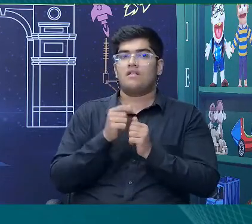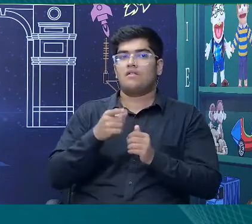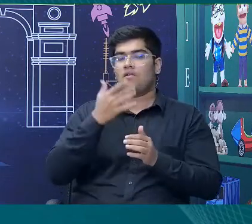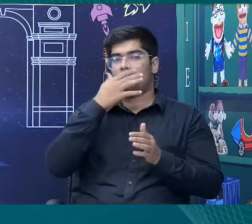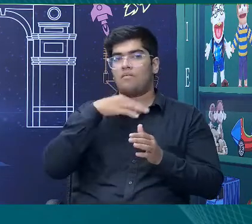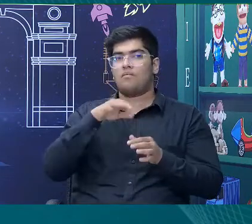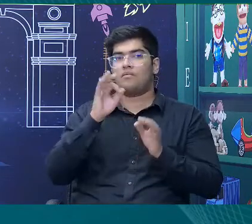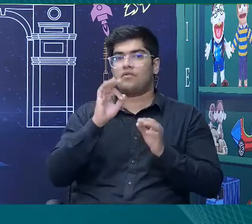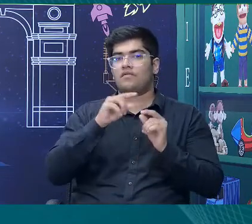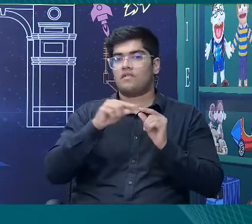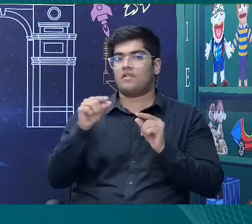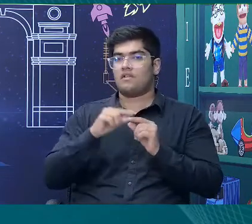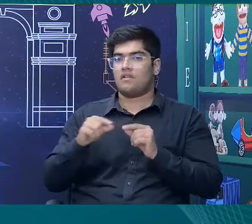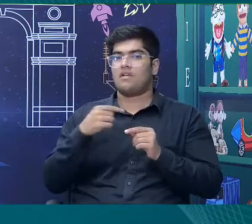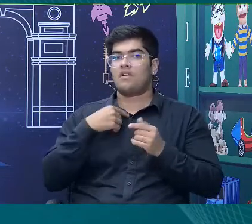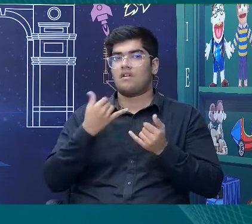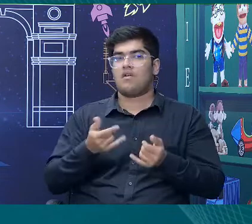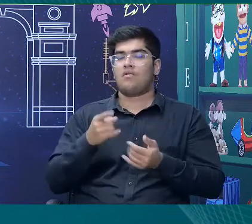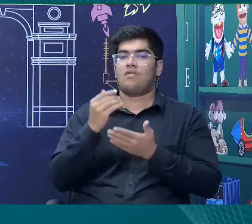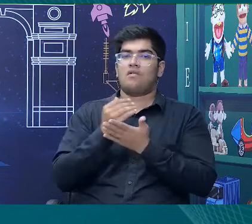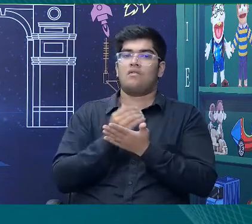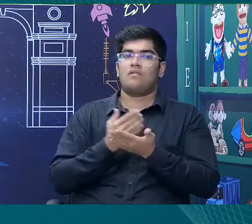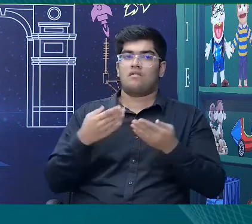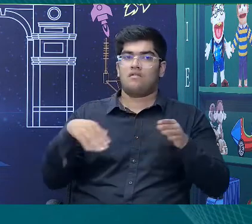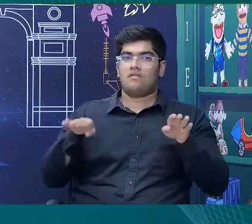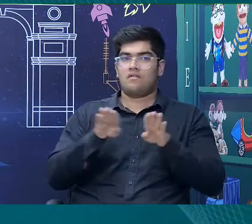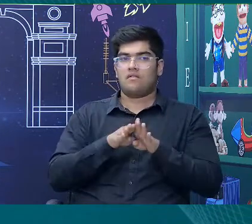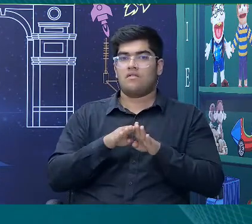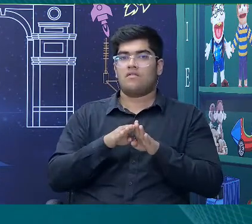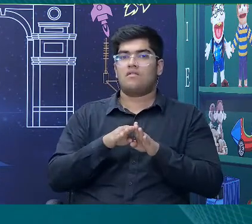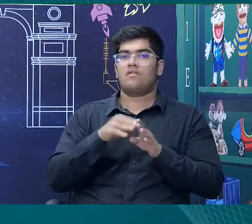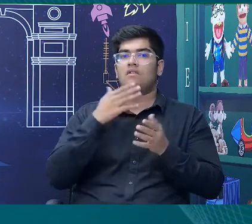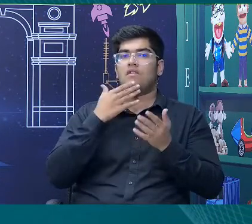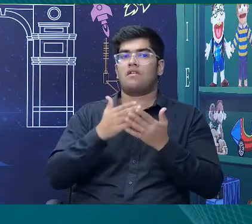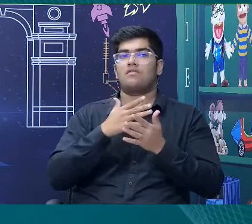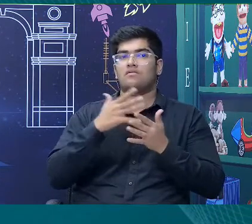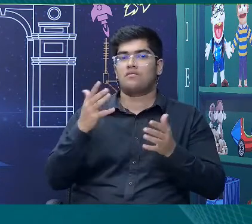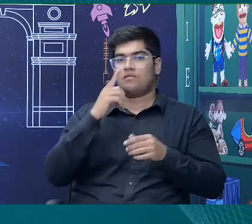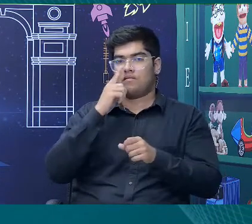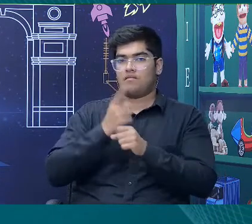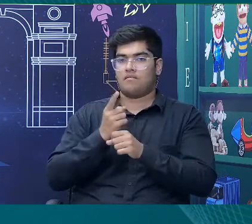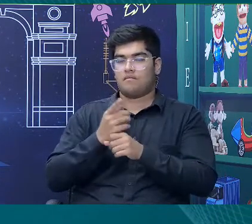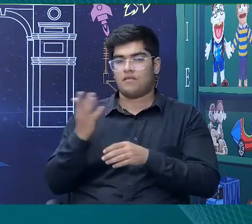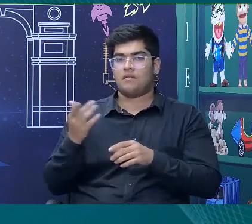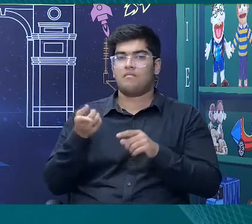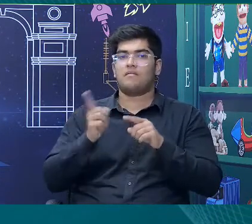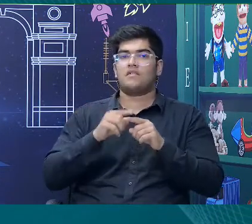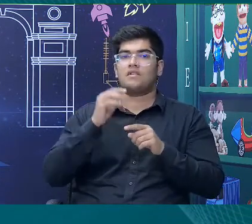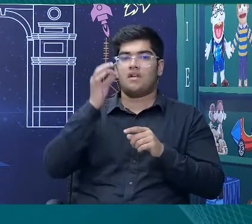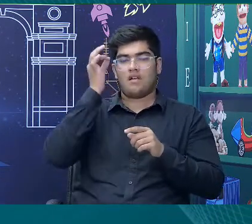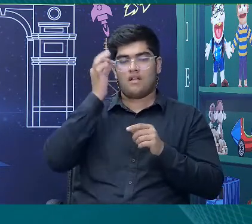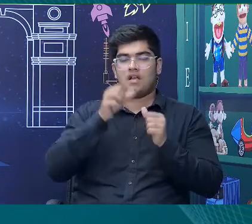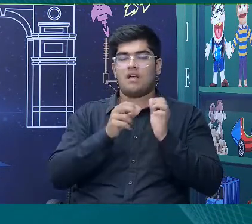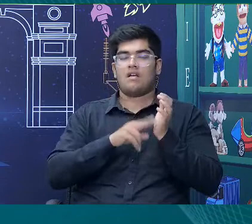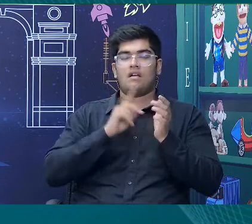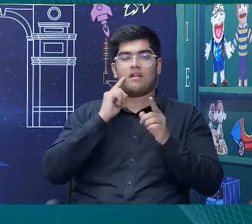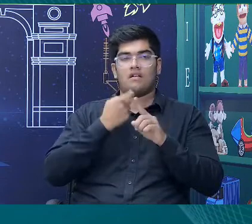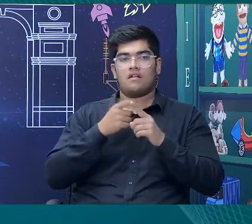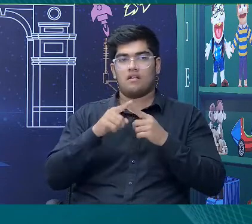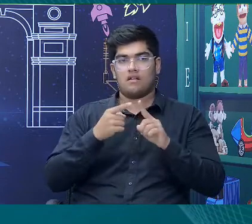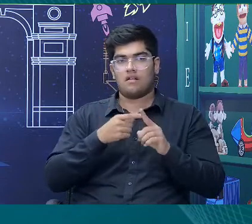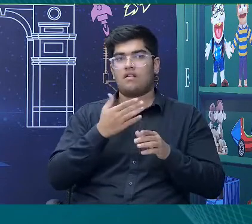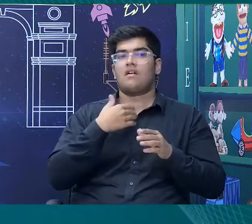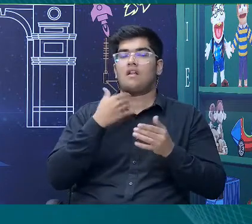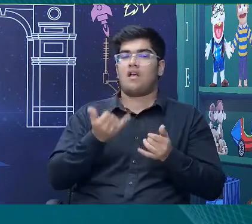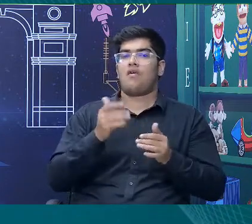beautiful lines, I will wind up this session and thank you so much, ma'am and Aniket, for joining us. And before I leave, I have